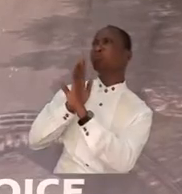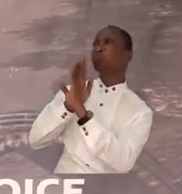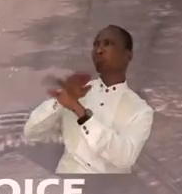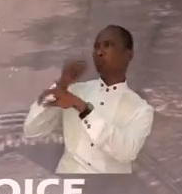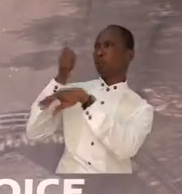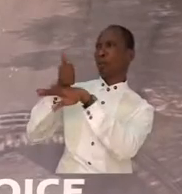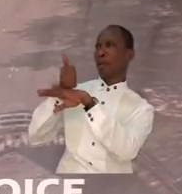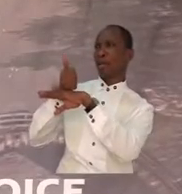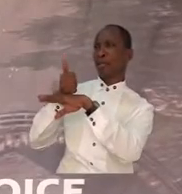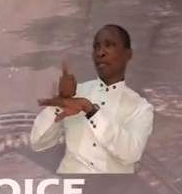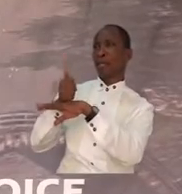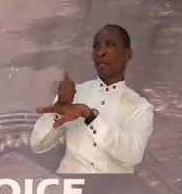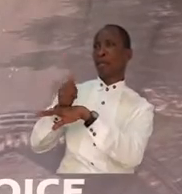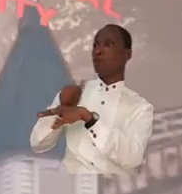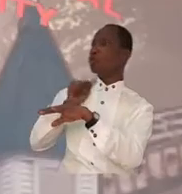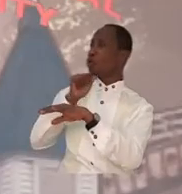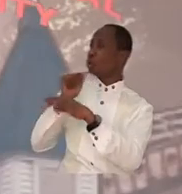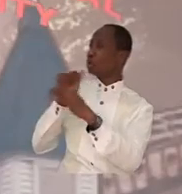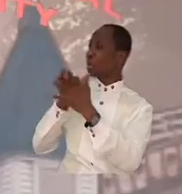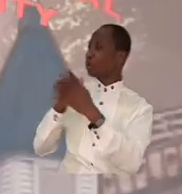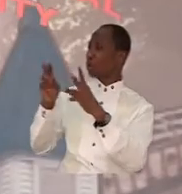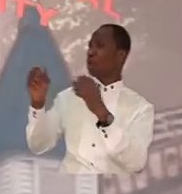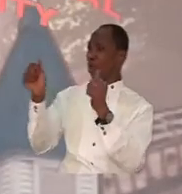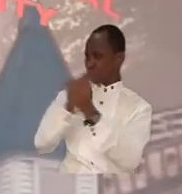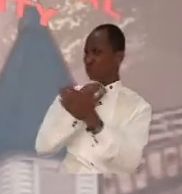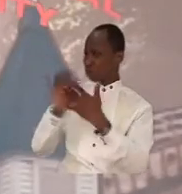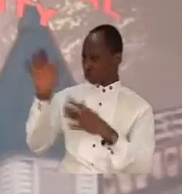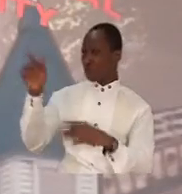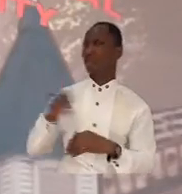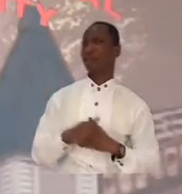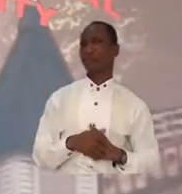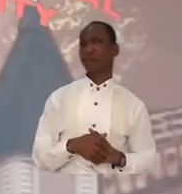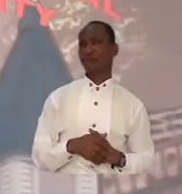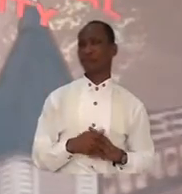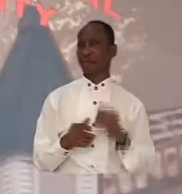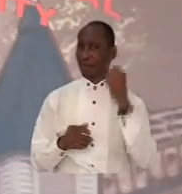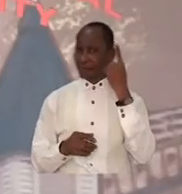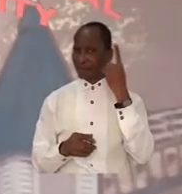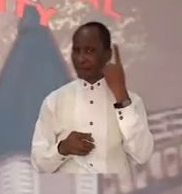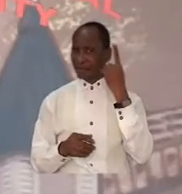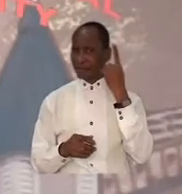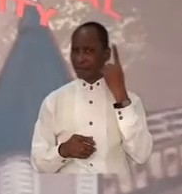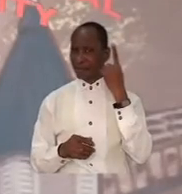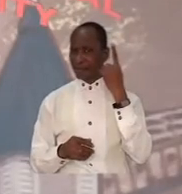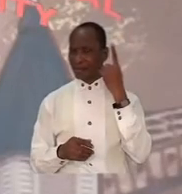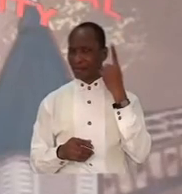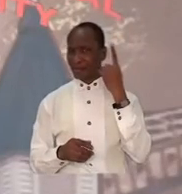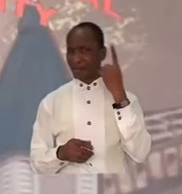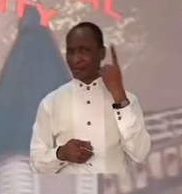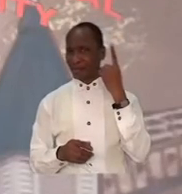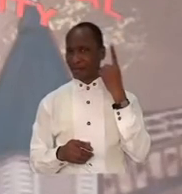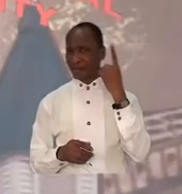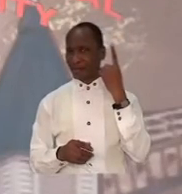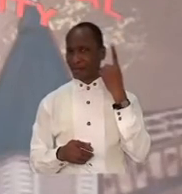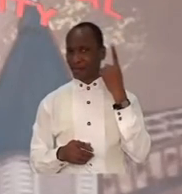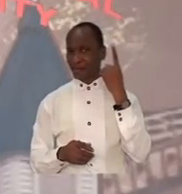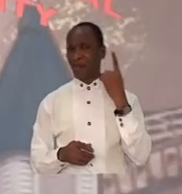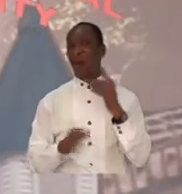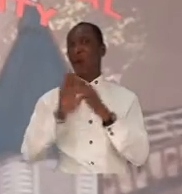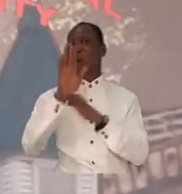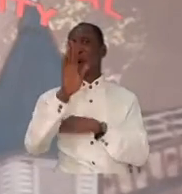mountains, lest you be destroyed. O Yankupon, a yinkwa jeffrey, Sodom ni Gomora mu, ni peti muni yina, or the